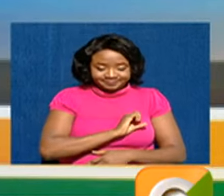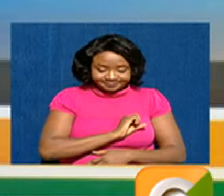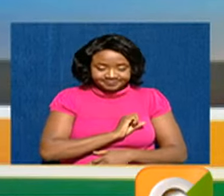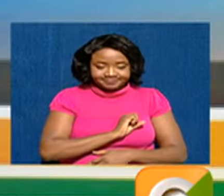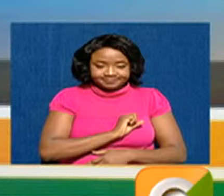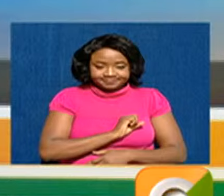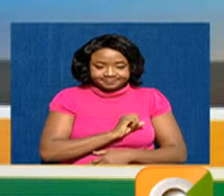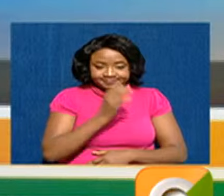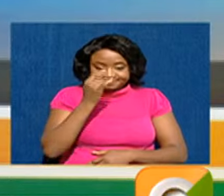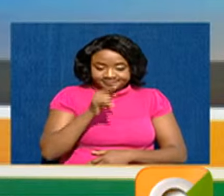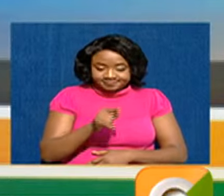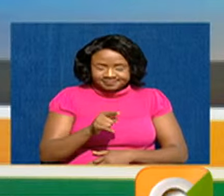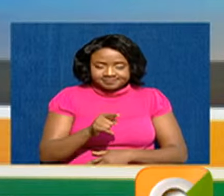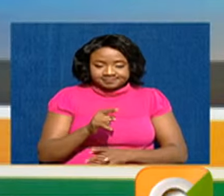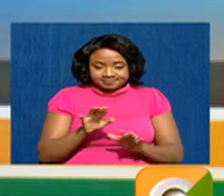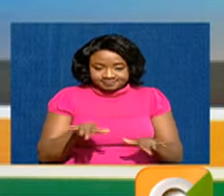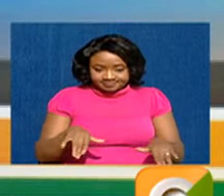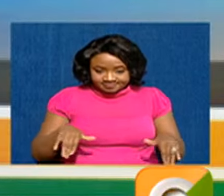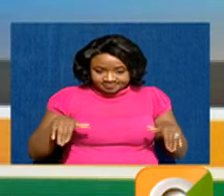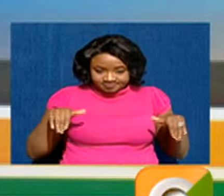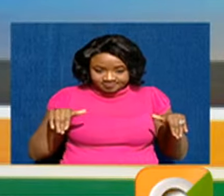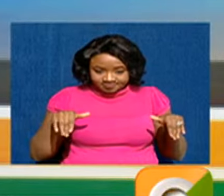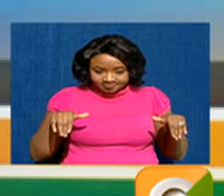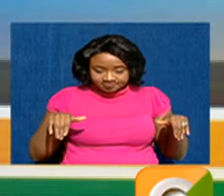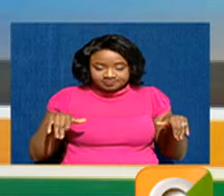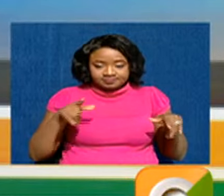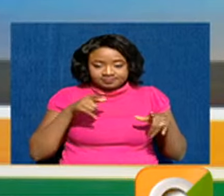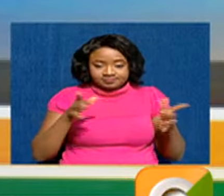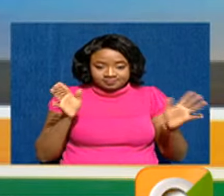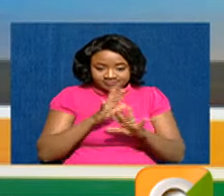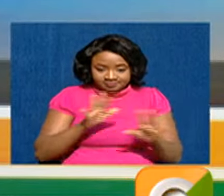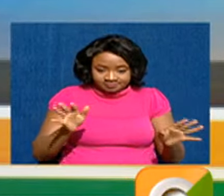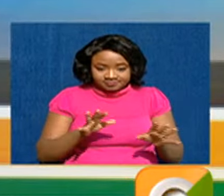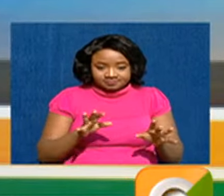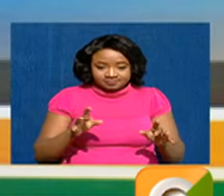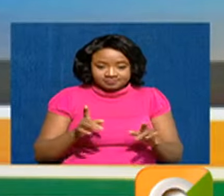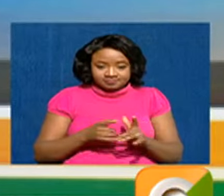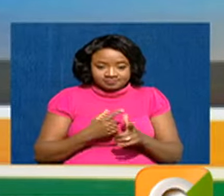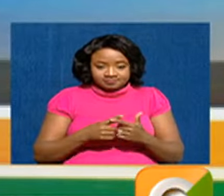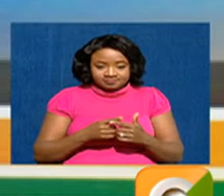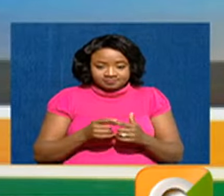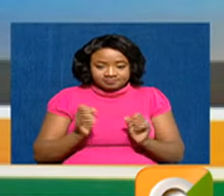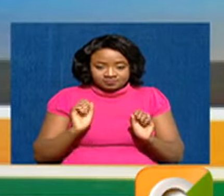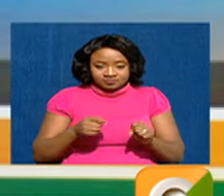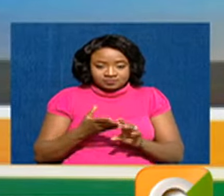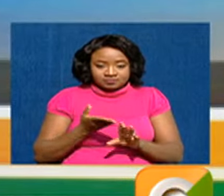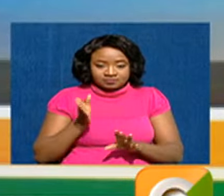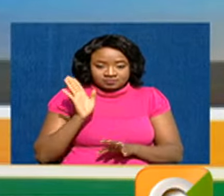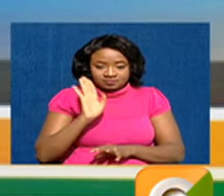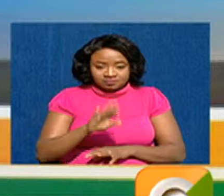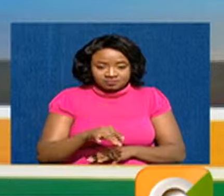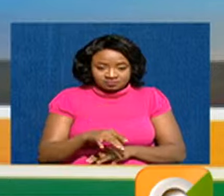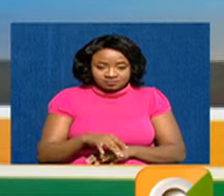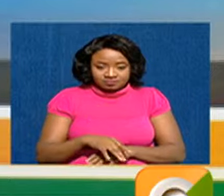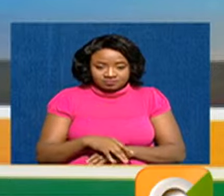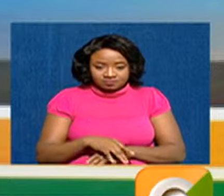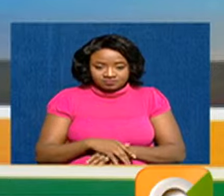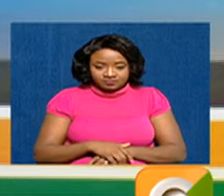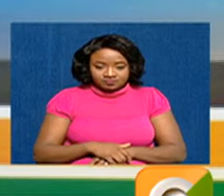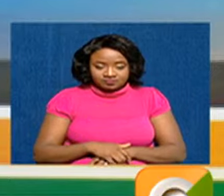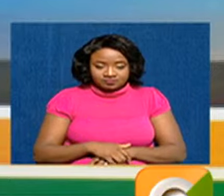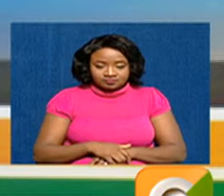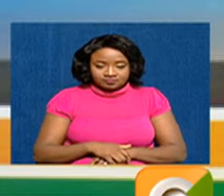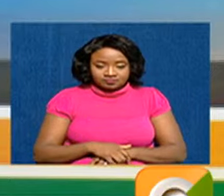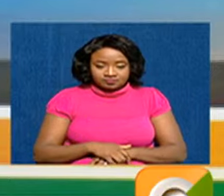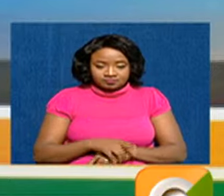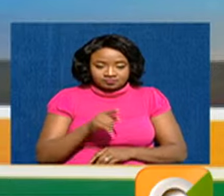being undertaken, yeah. to wait until this season passes, we shall resume that very